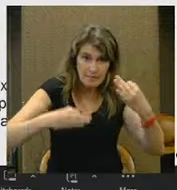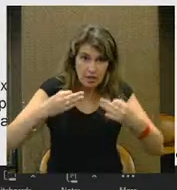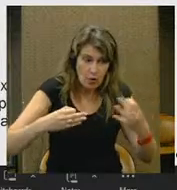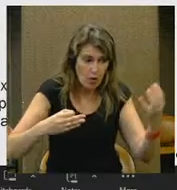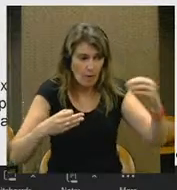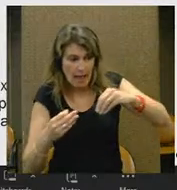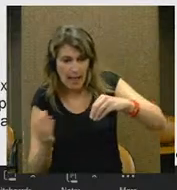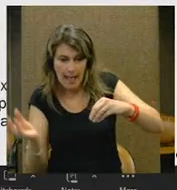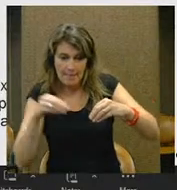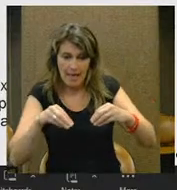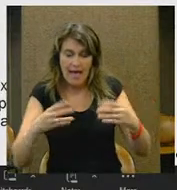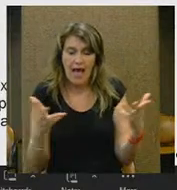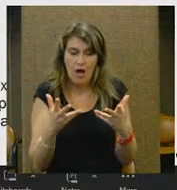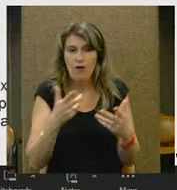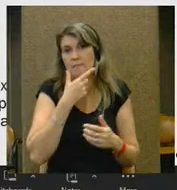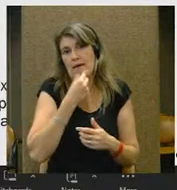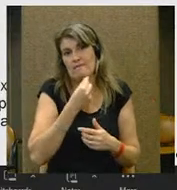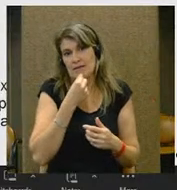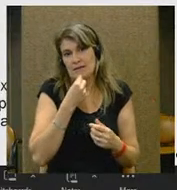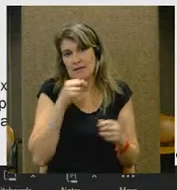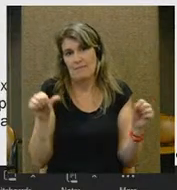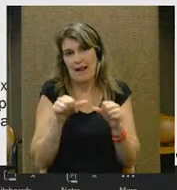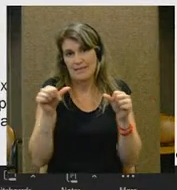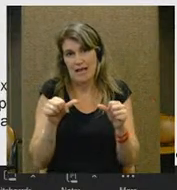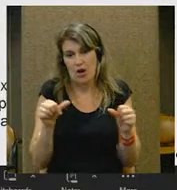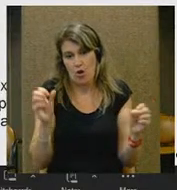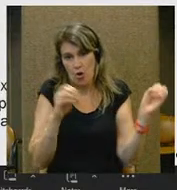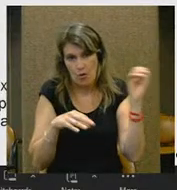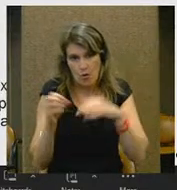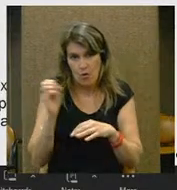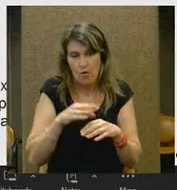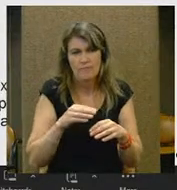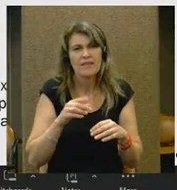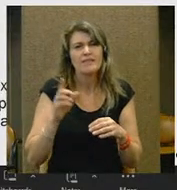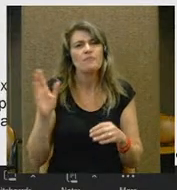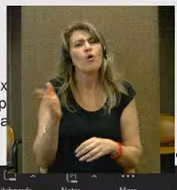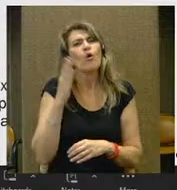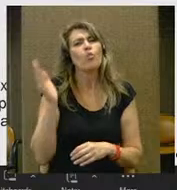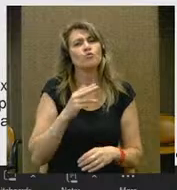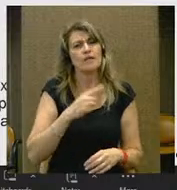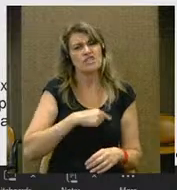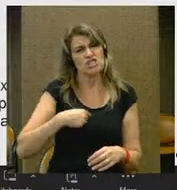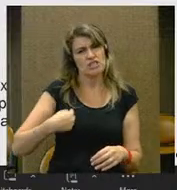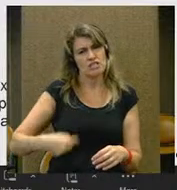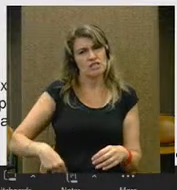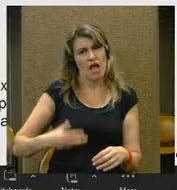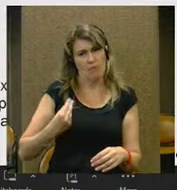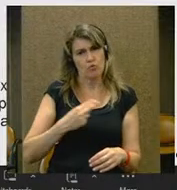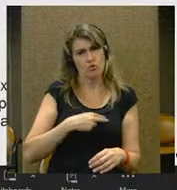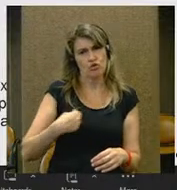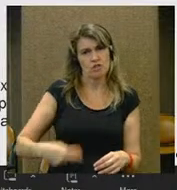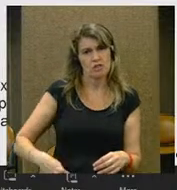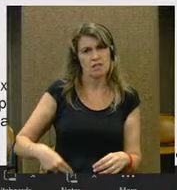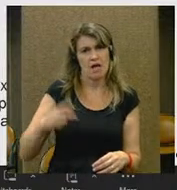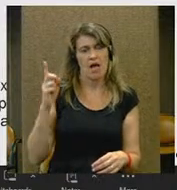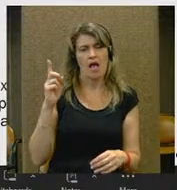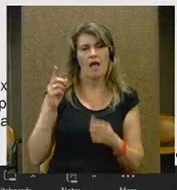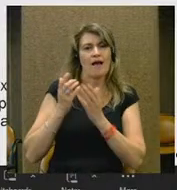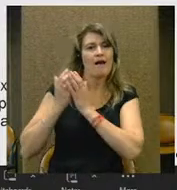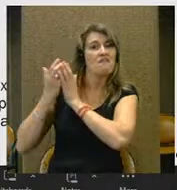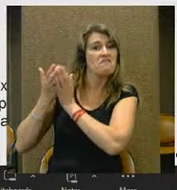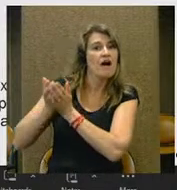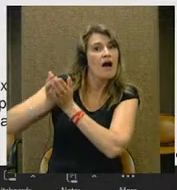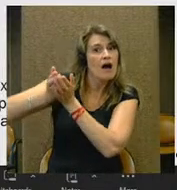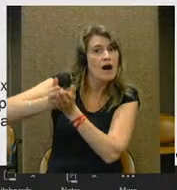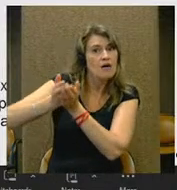early on, there was a lot of production happening in China. And then they were just shipping over the fentanyl, to the United States or to other places.